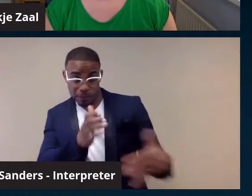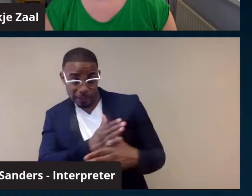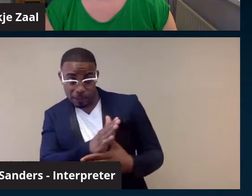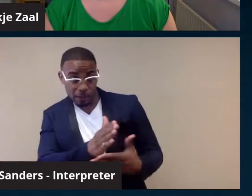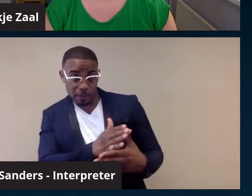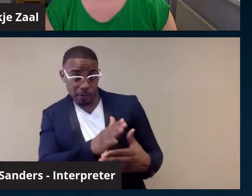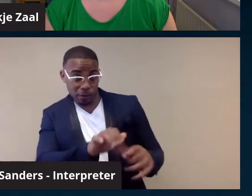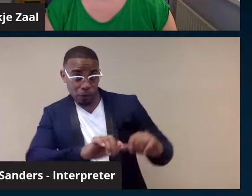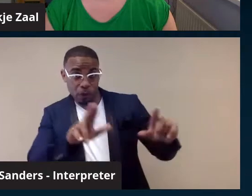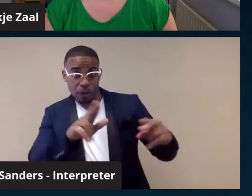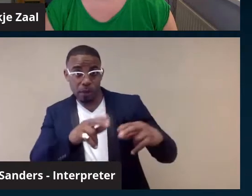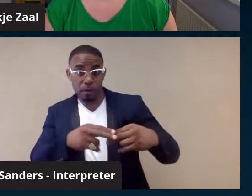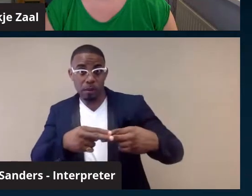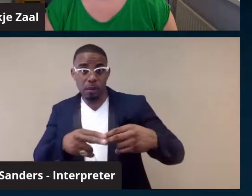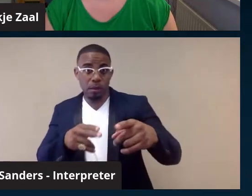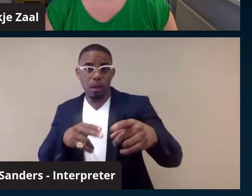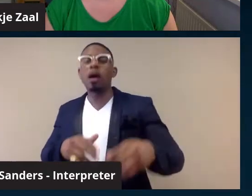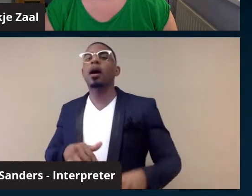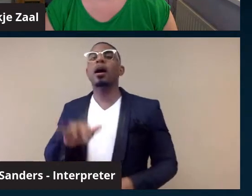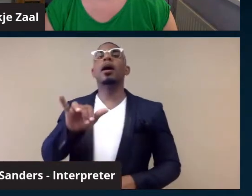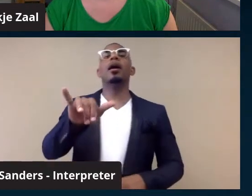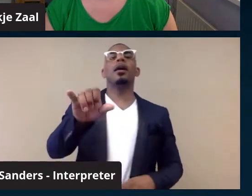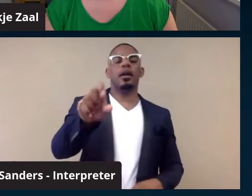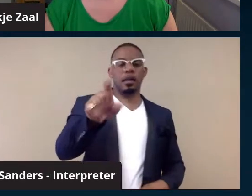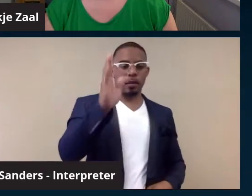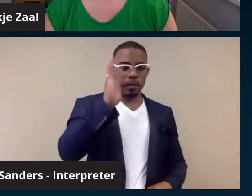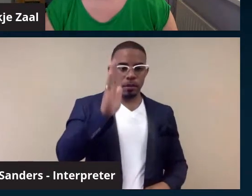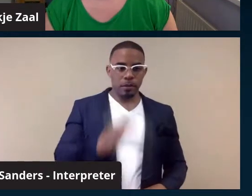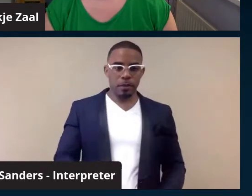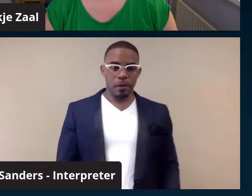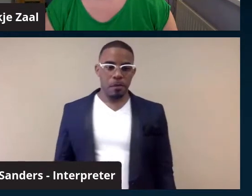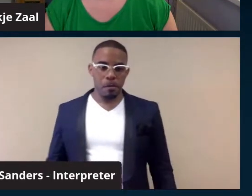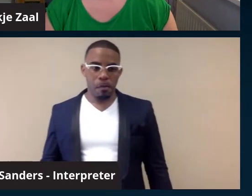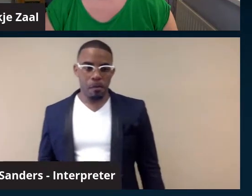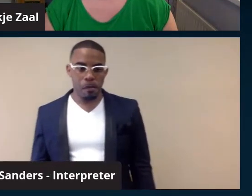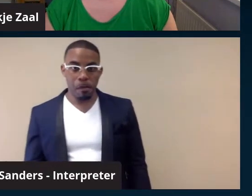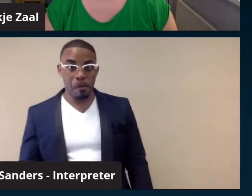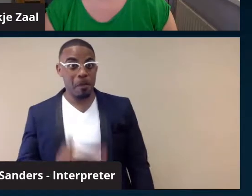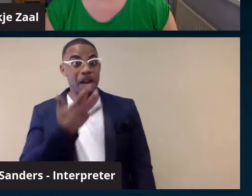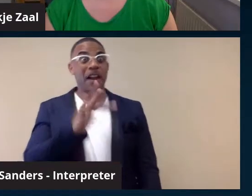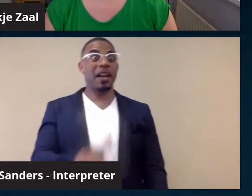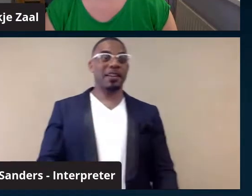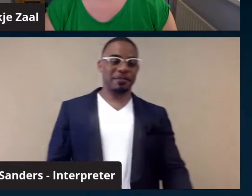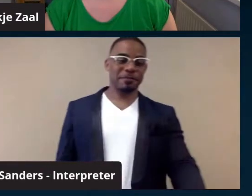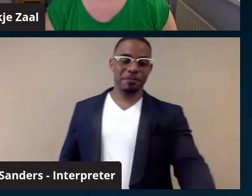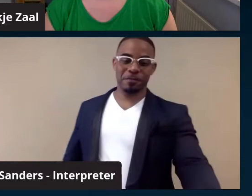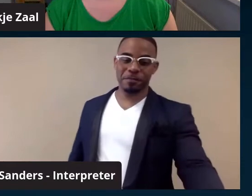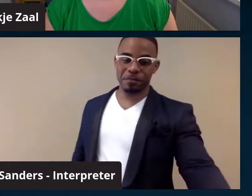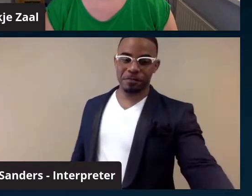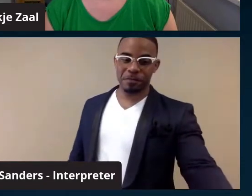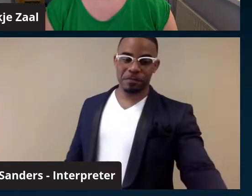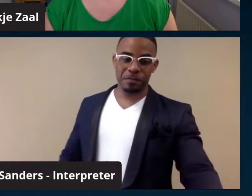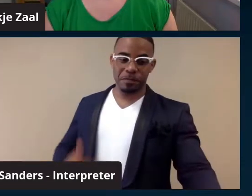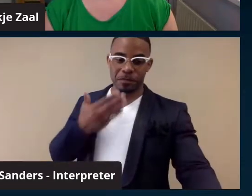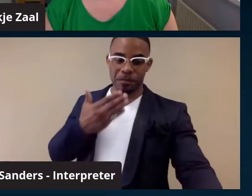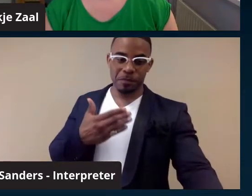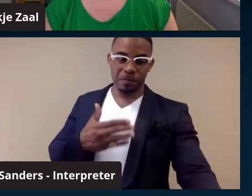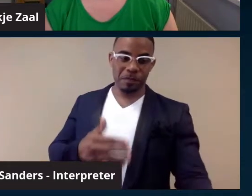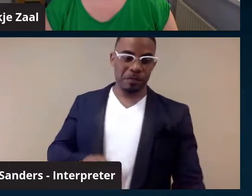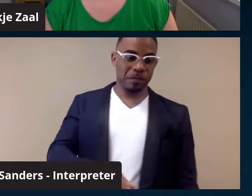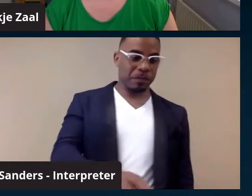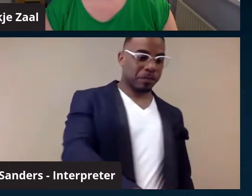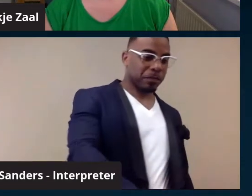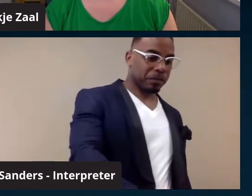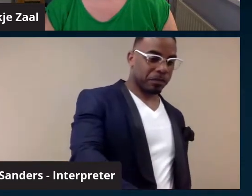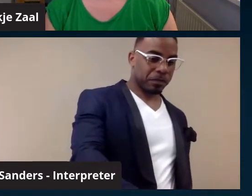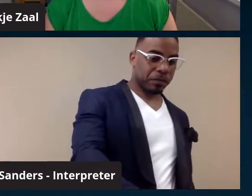screen. Yes, absolutely. Good luck. Thank you. If you have any